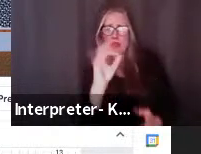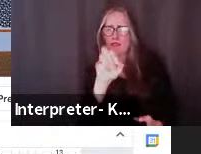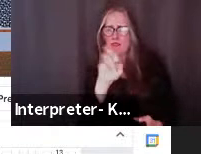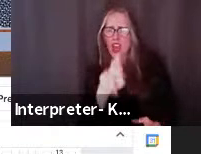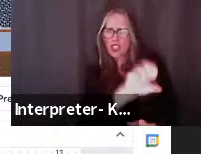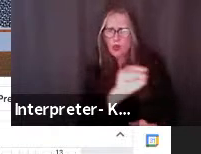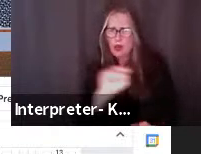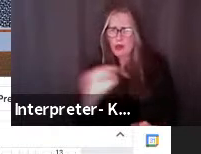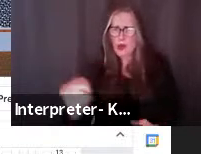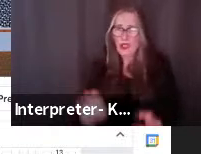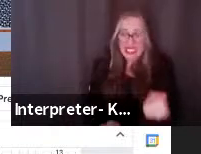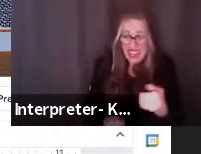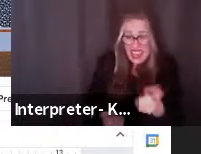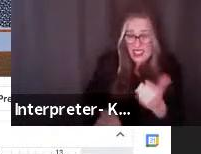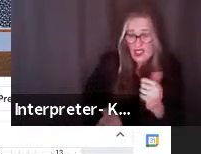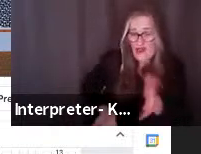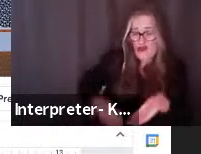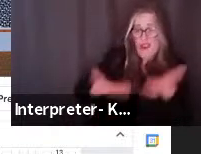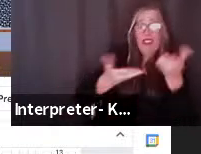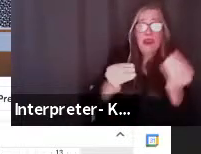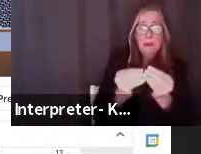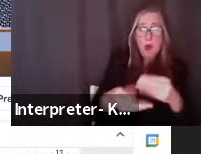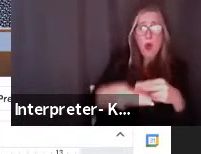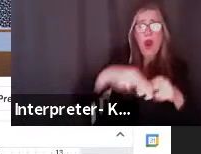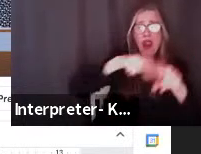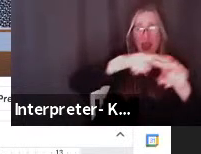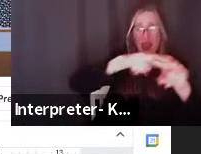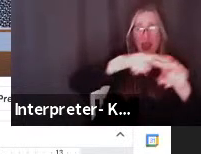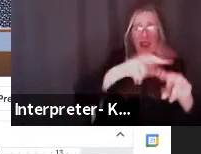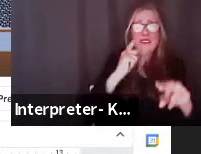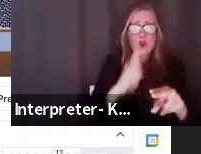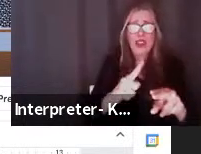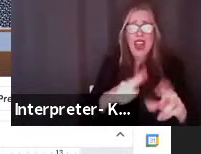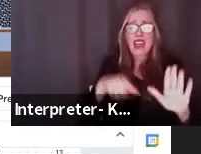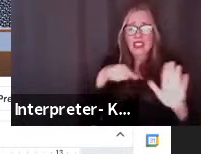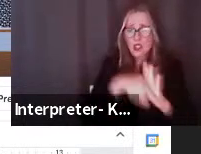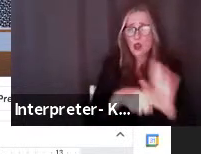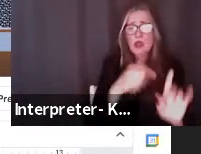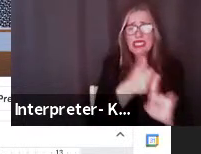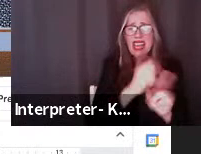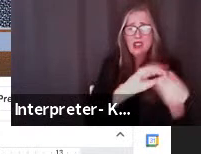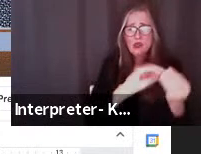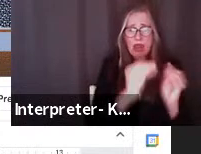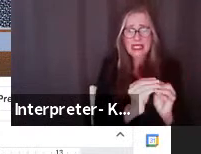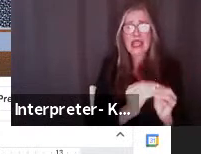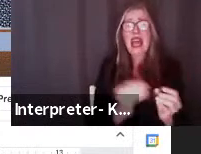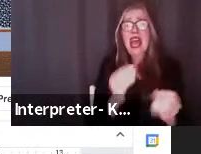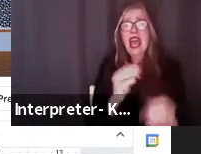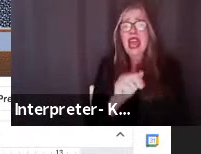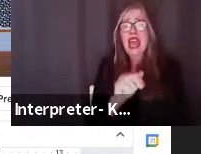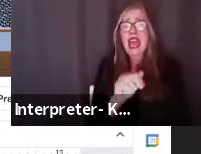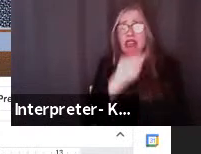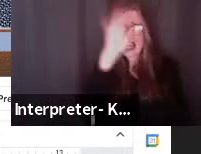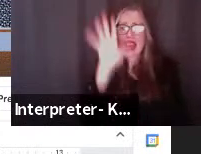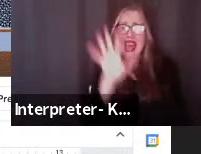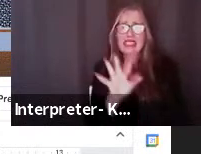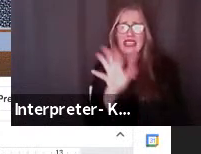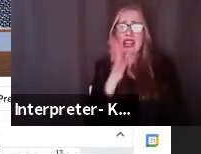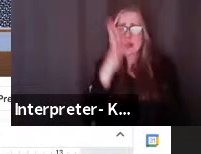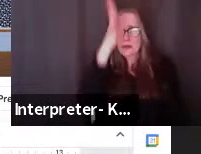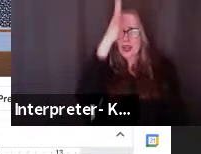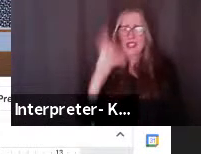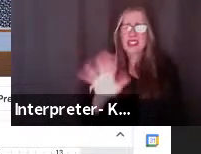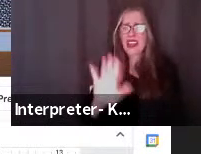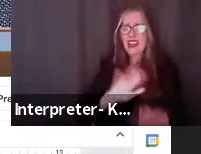driven that suicide rate traditionally targeting american indian alaska native parents and traumatizing their children these